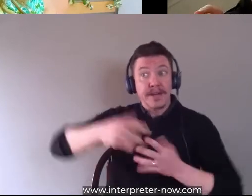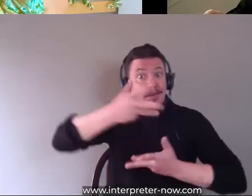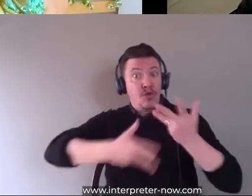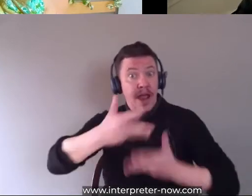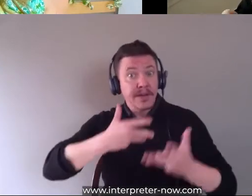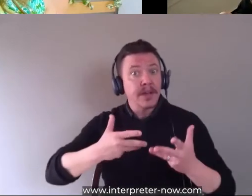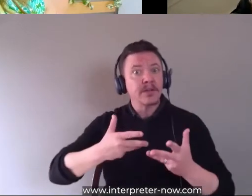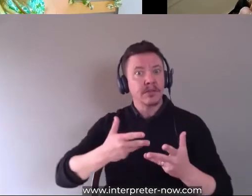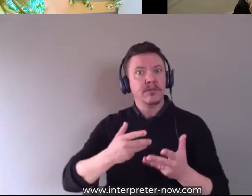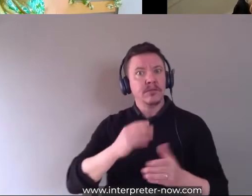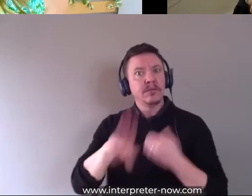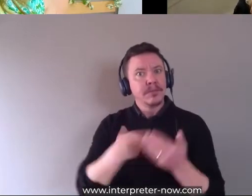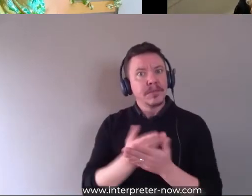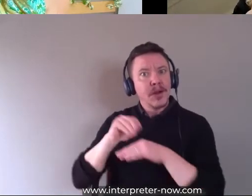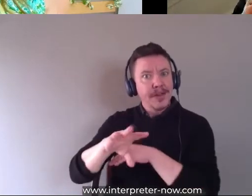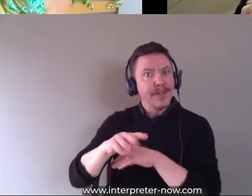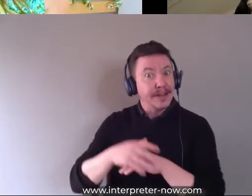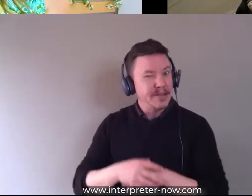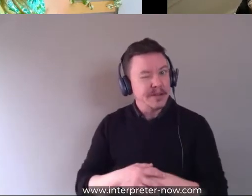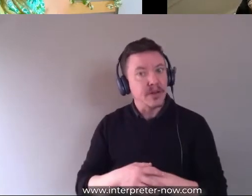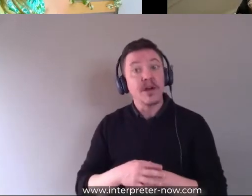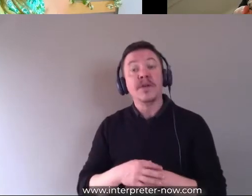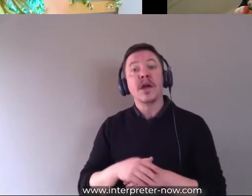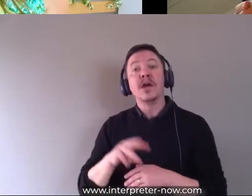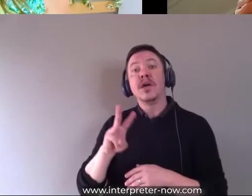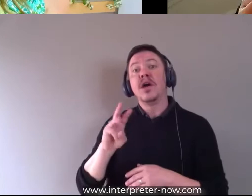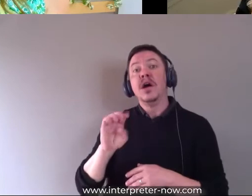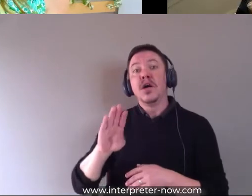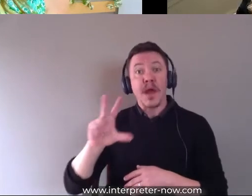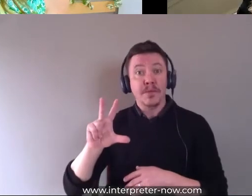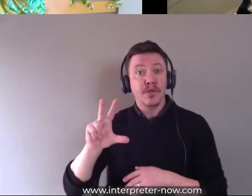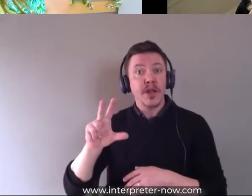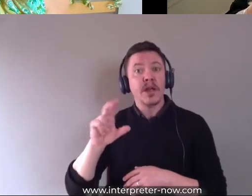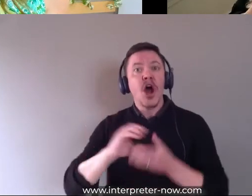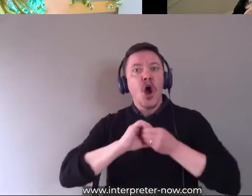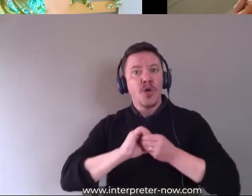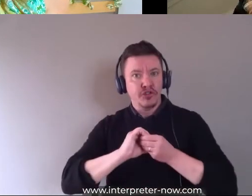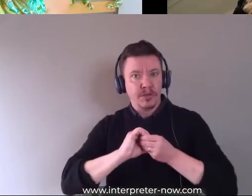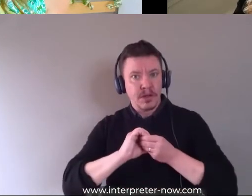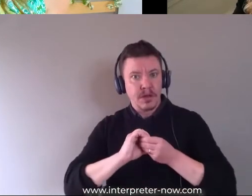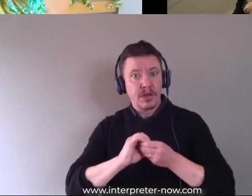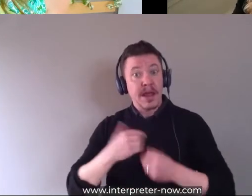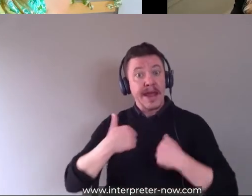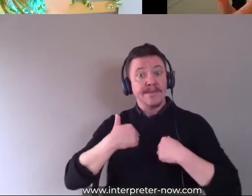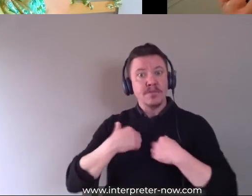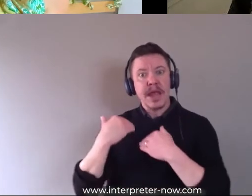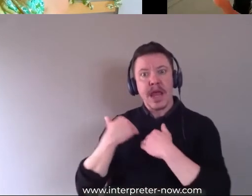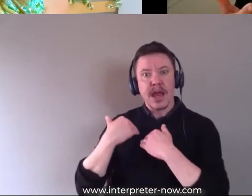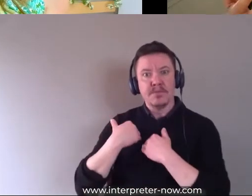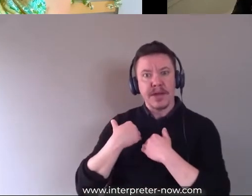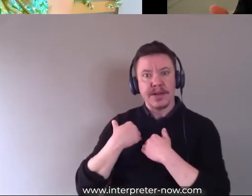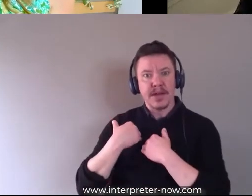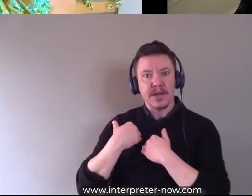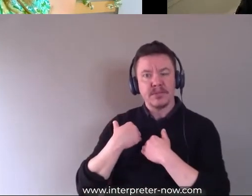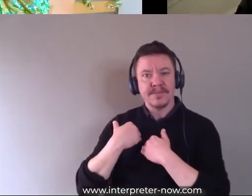the implications thereof. Web 3 really is more about ownership and for me, accountability, which is what